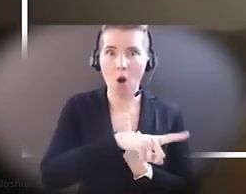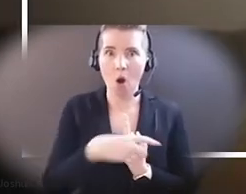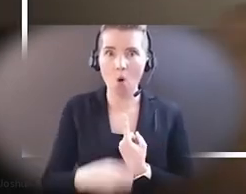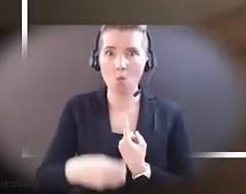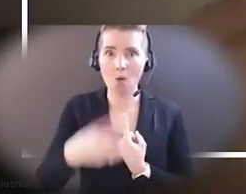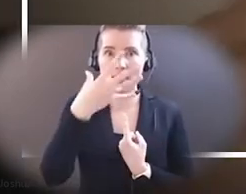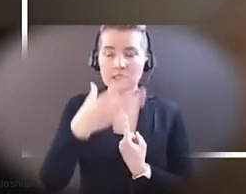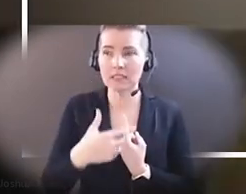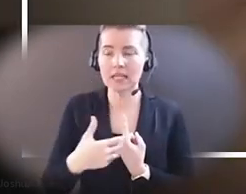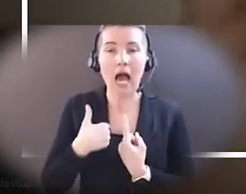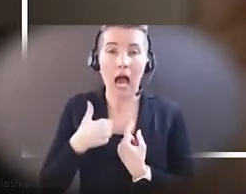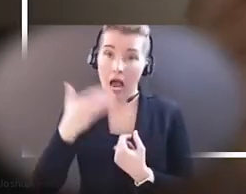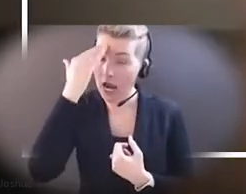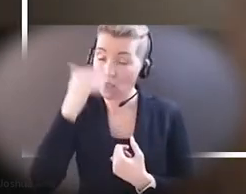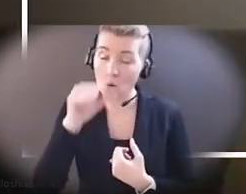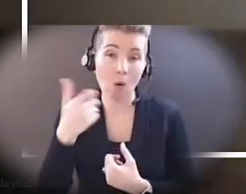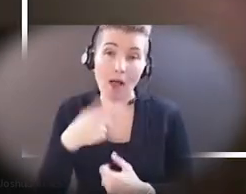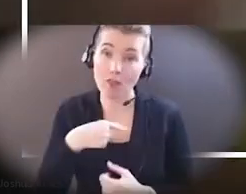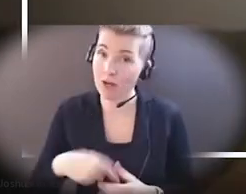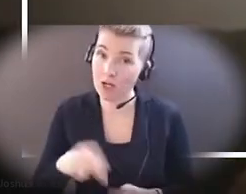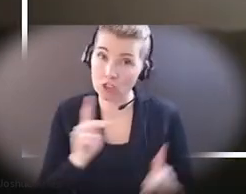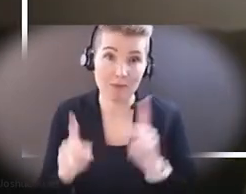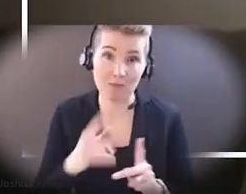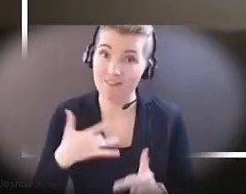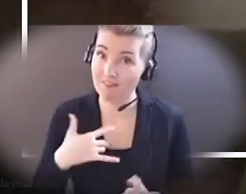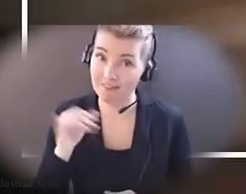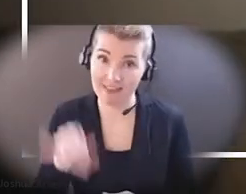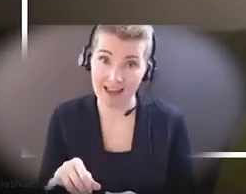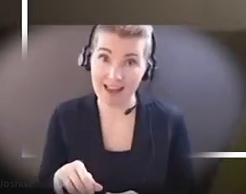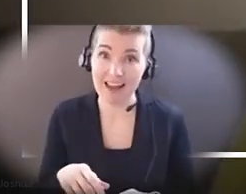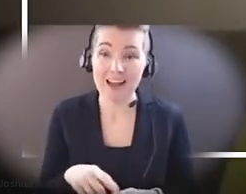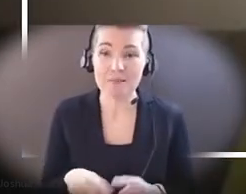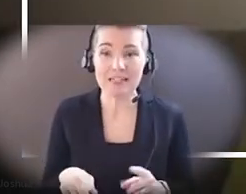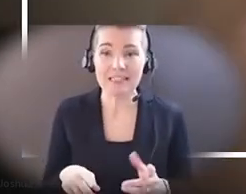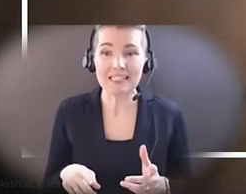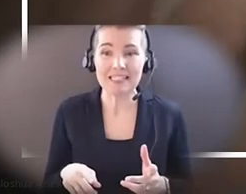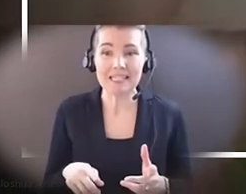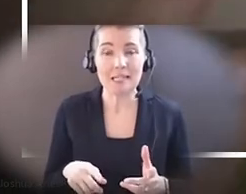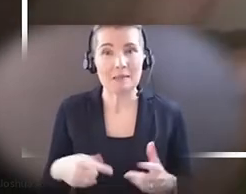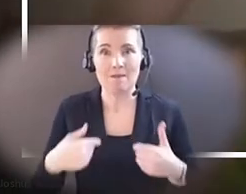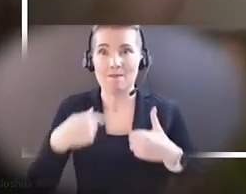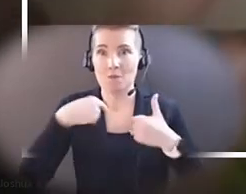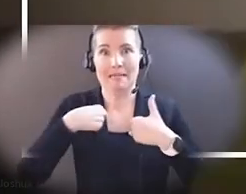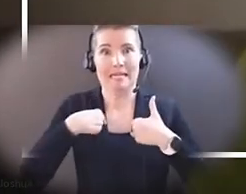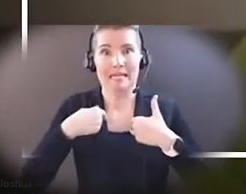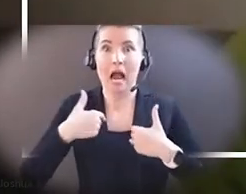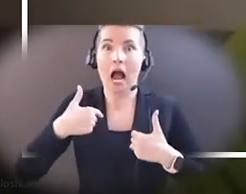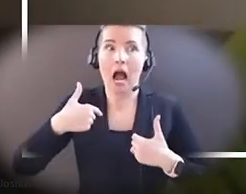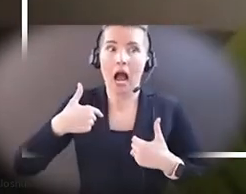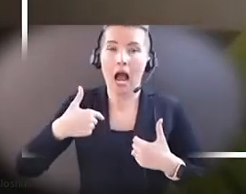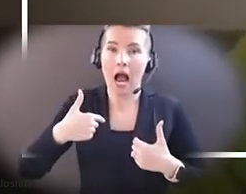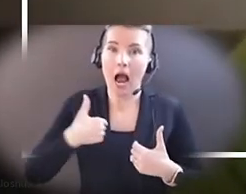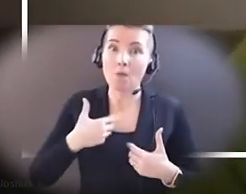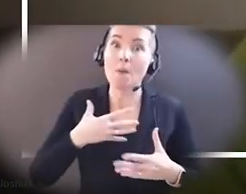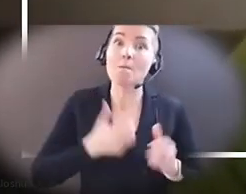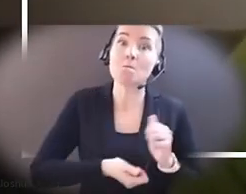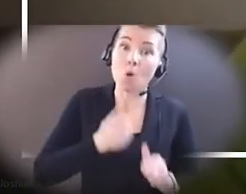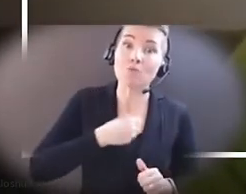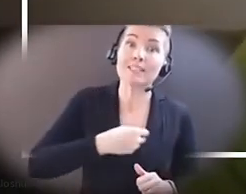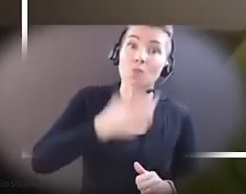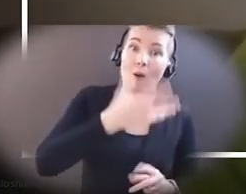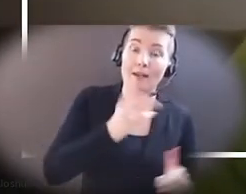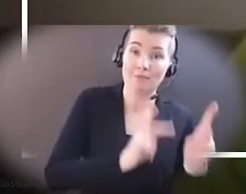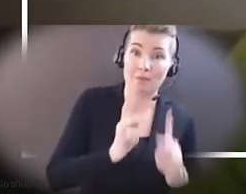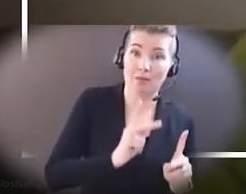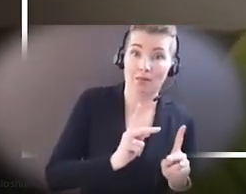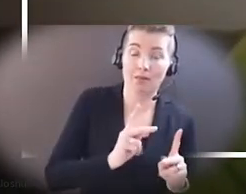but in our place, it's like, oh, that's the only white kid in there. So like we're definitely in the majority here in Guildford in